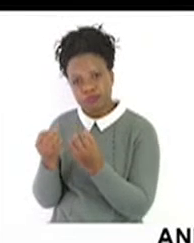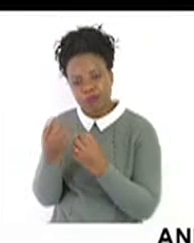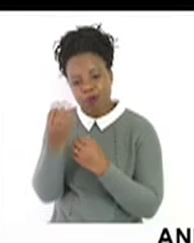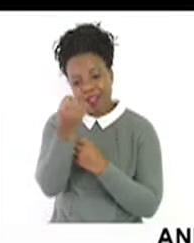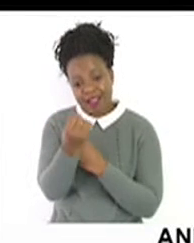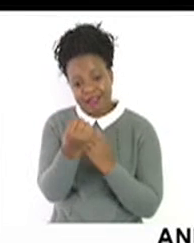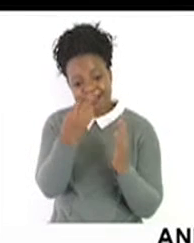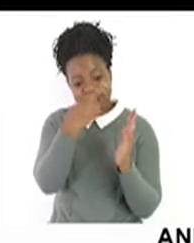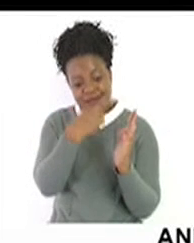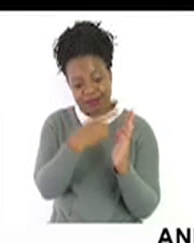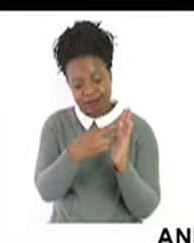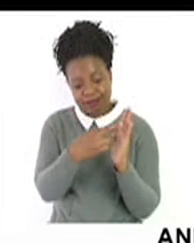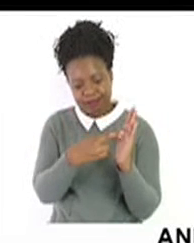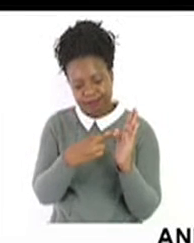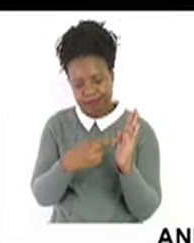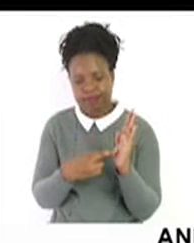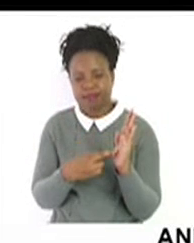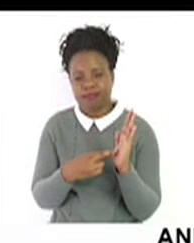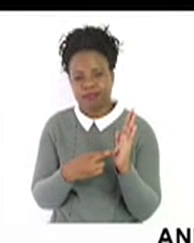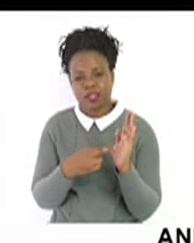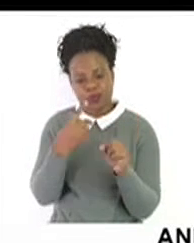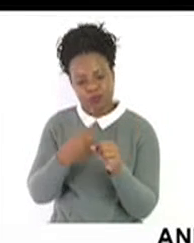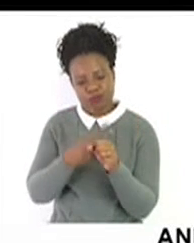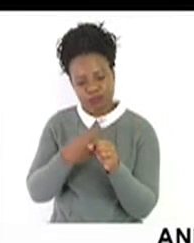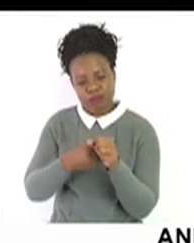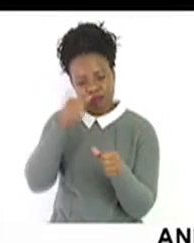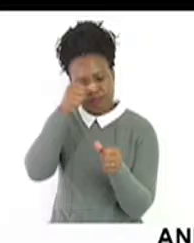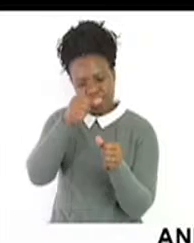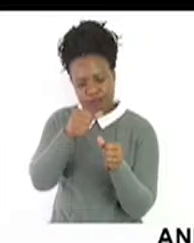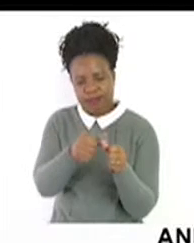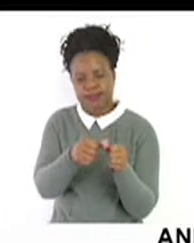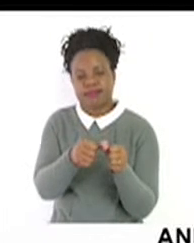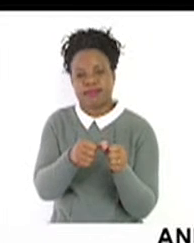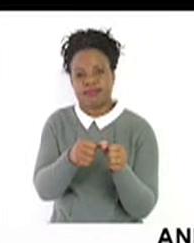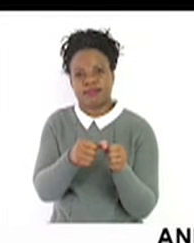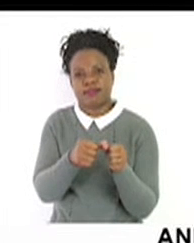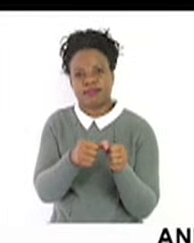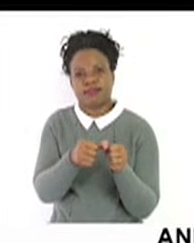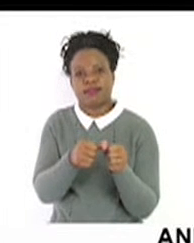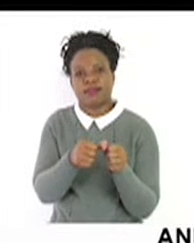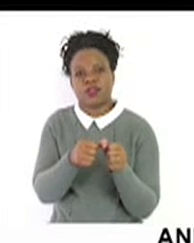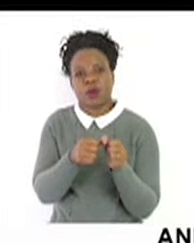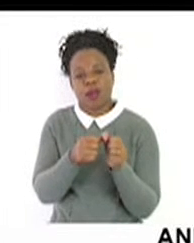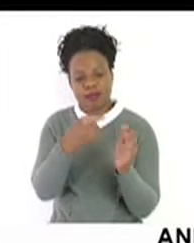to repeat it. Rule number one.